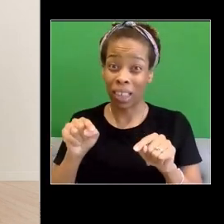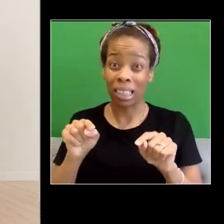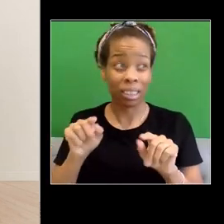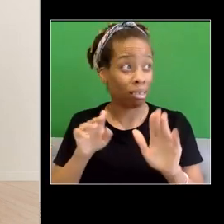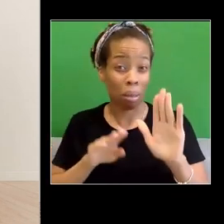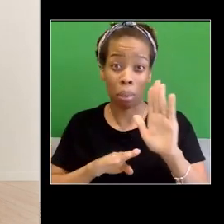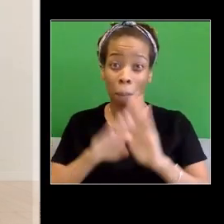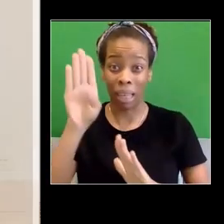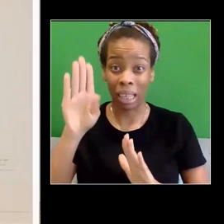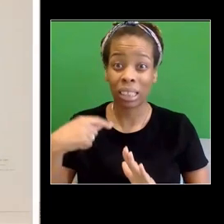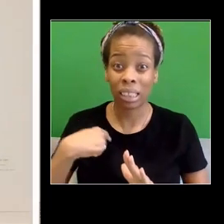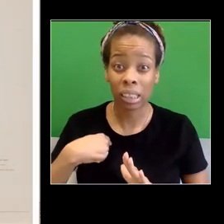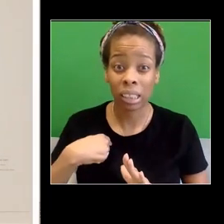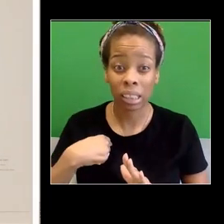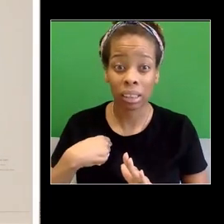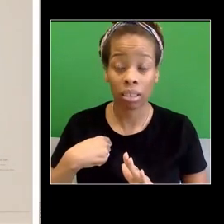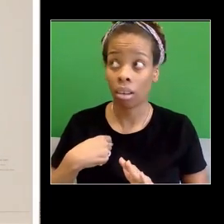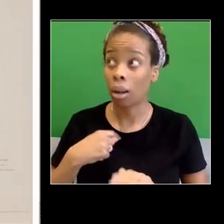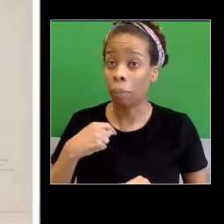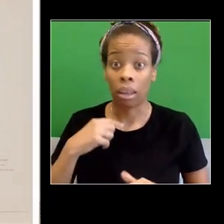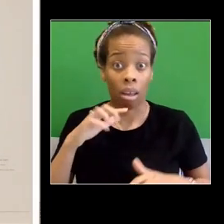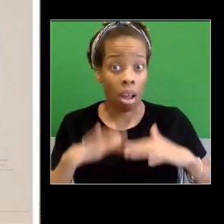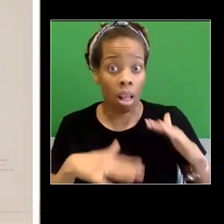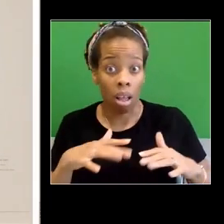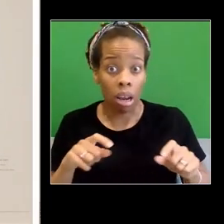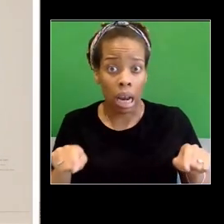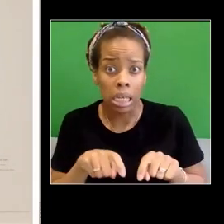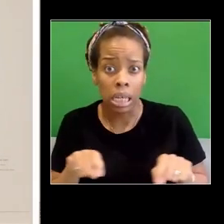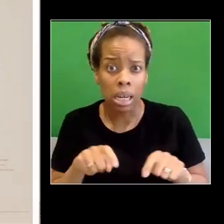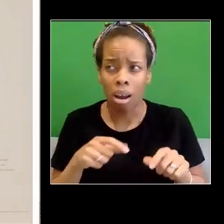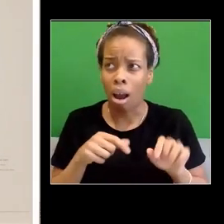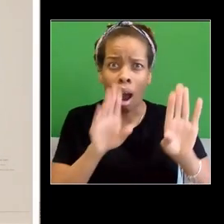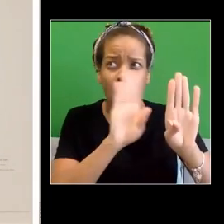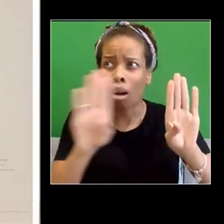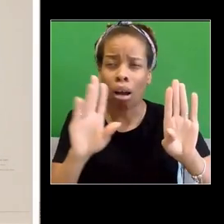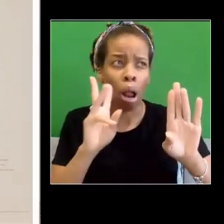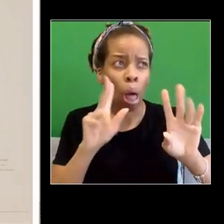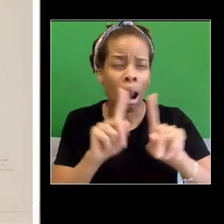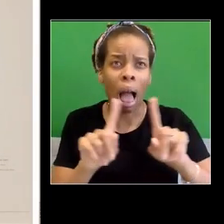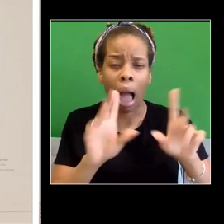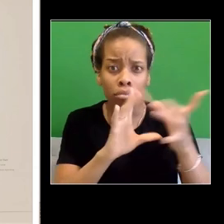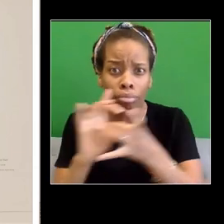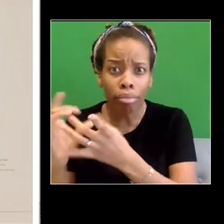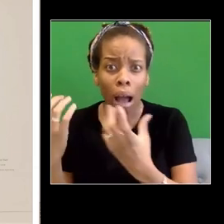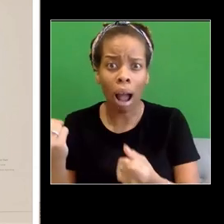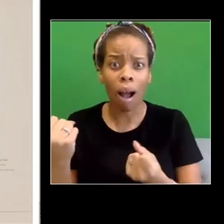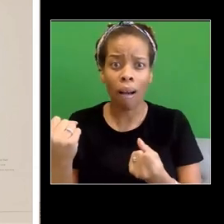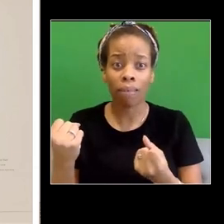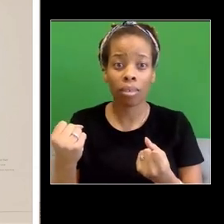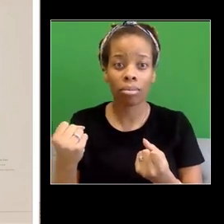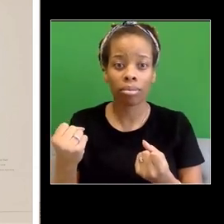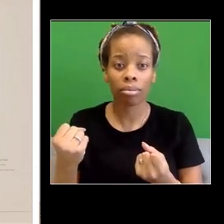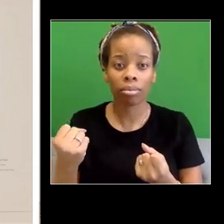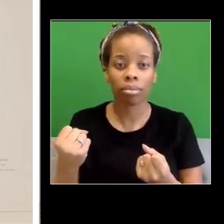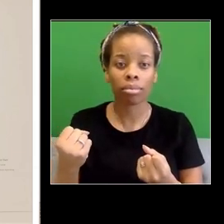it was the most frightening, just because I had no idea how this stuff would look together. And as much as I'd been doing, I had like a scale